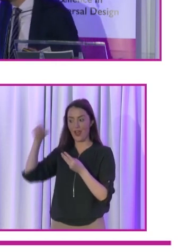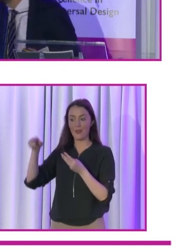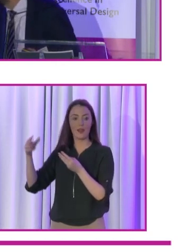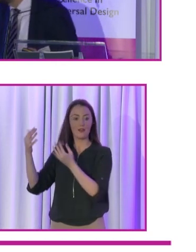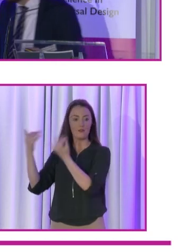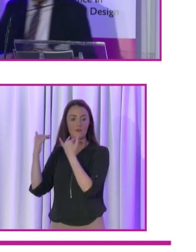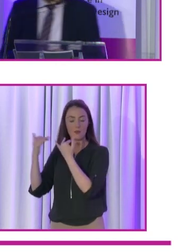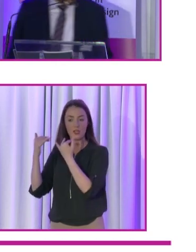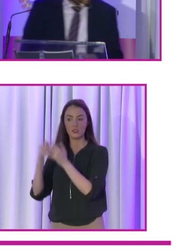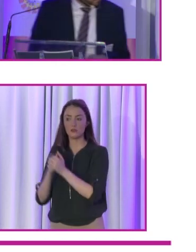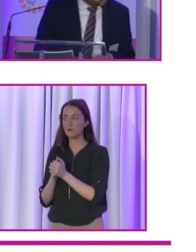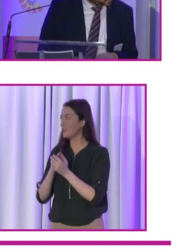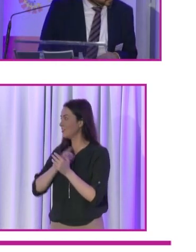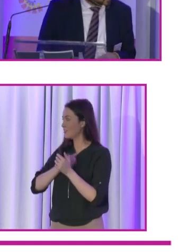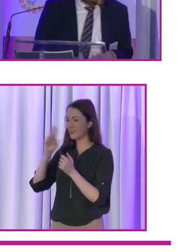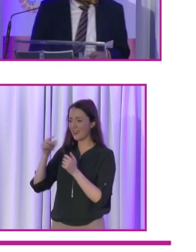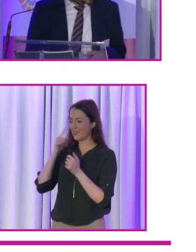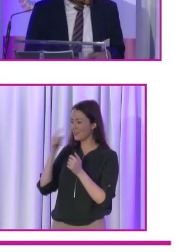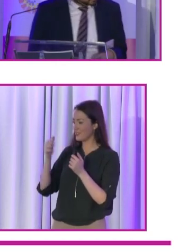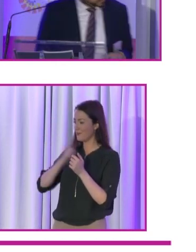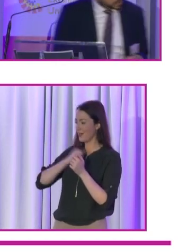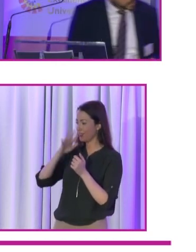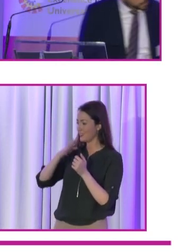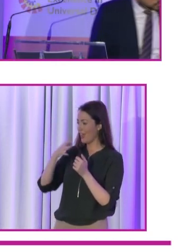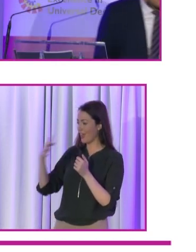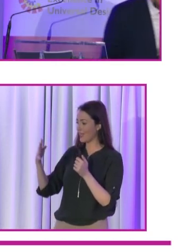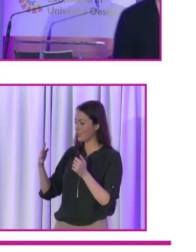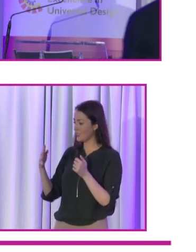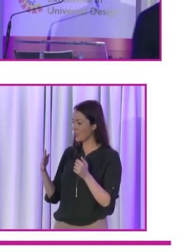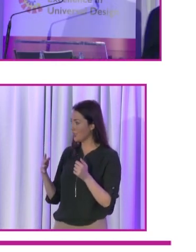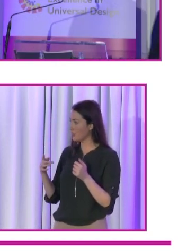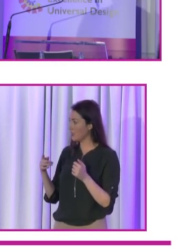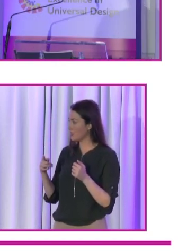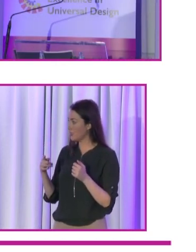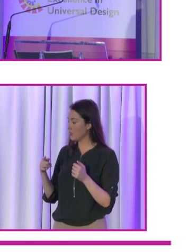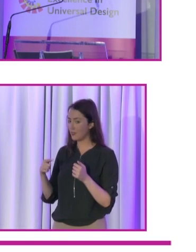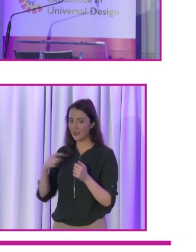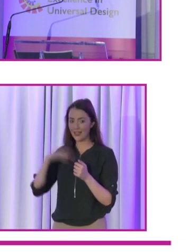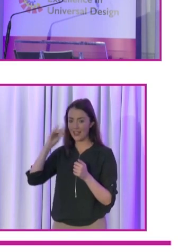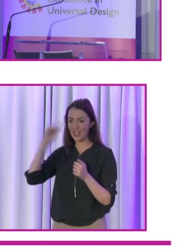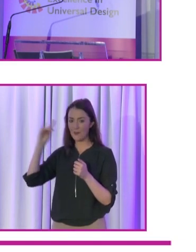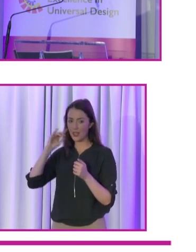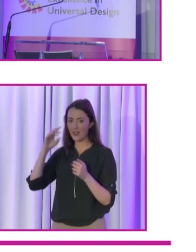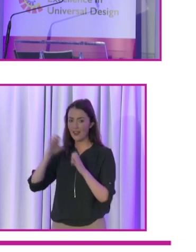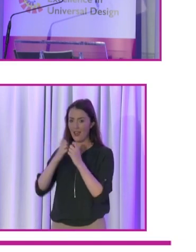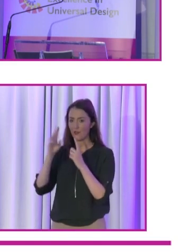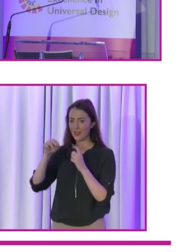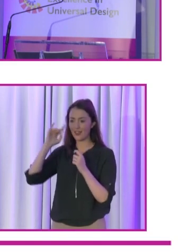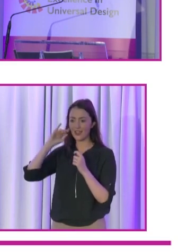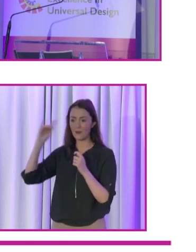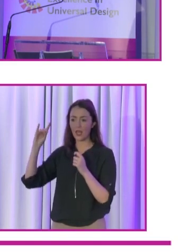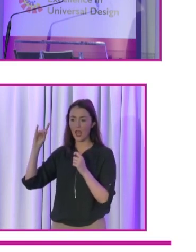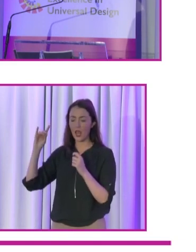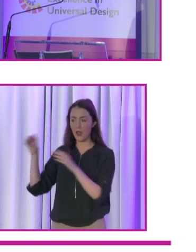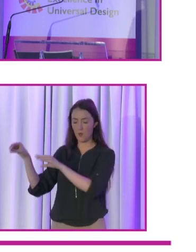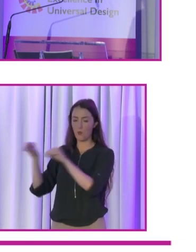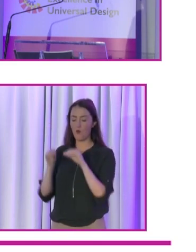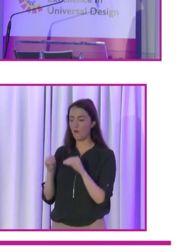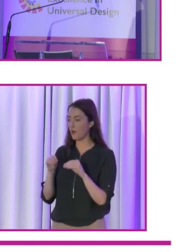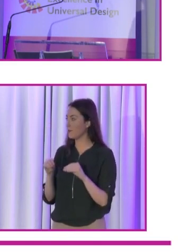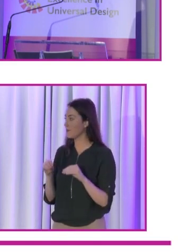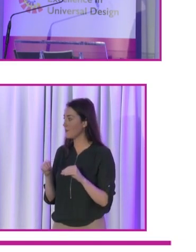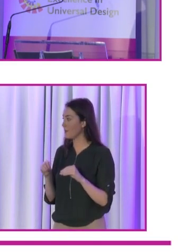So sorry, because I don't see the slides in which I am. So but you can hear me if I move, no? Okay, so I don't know if that